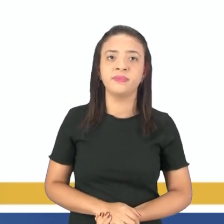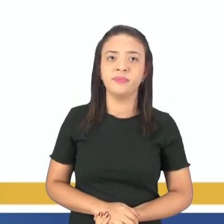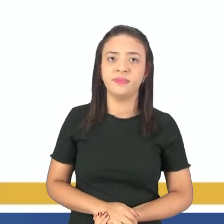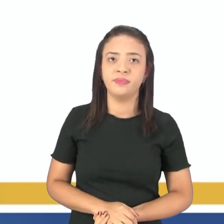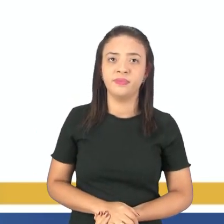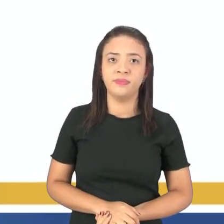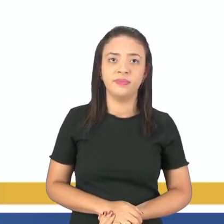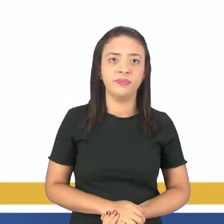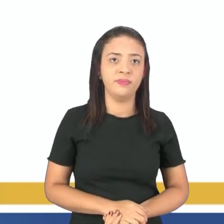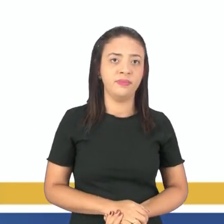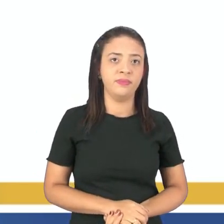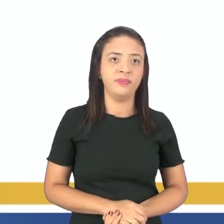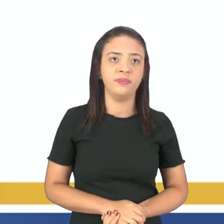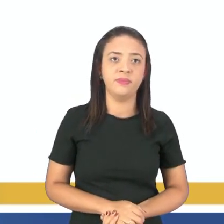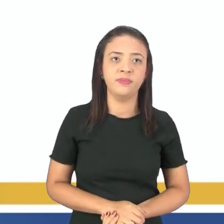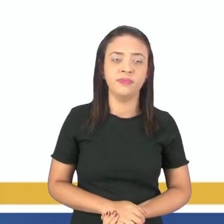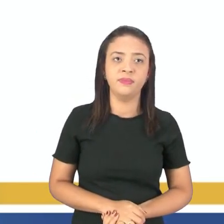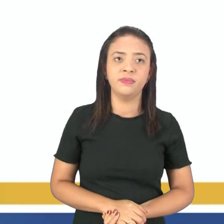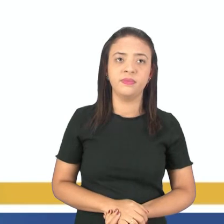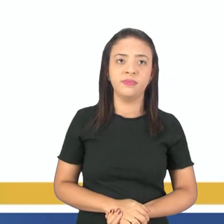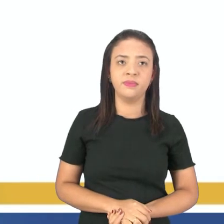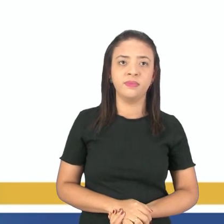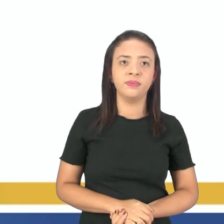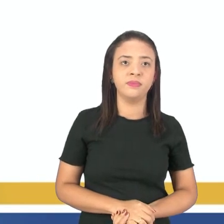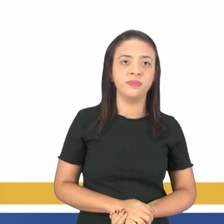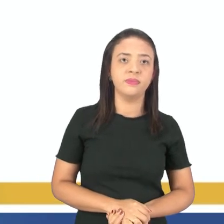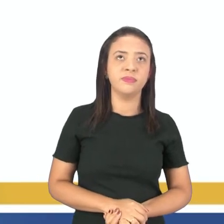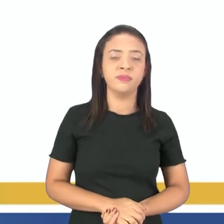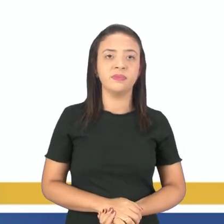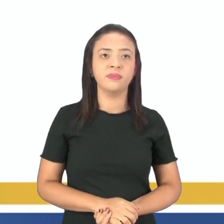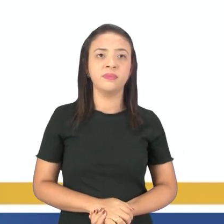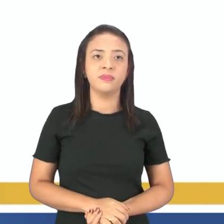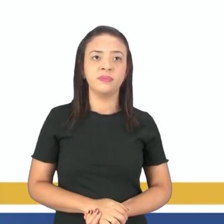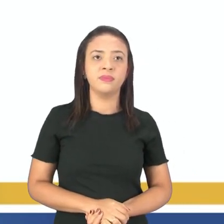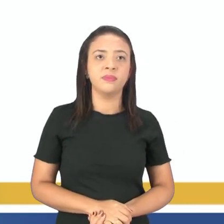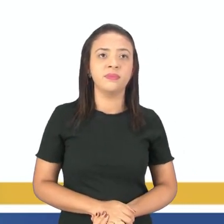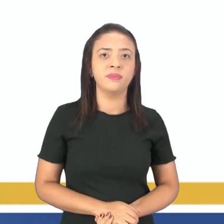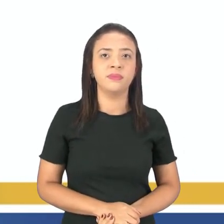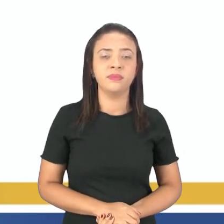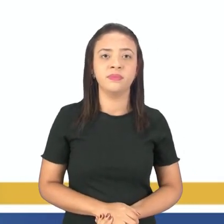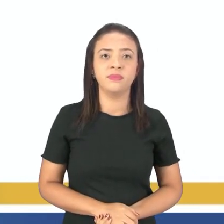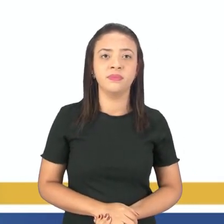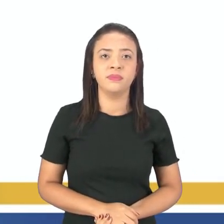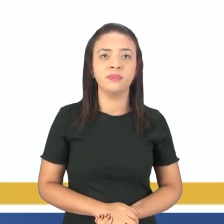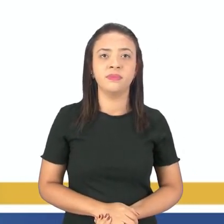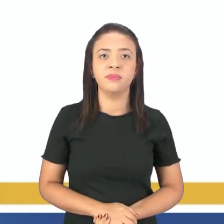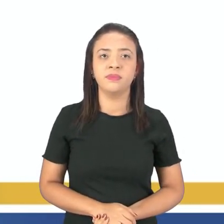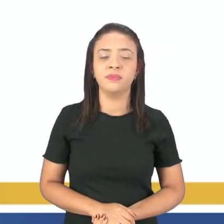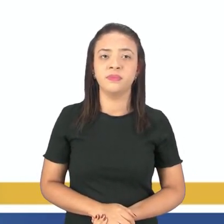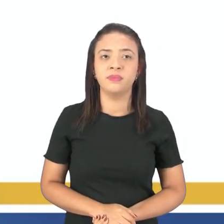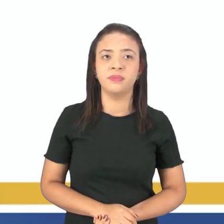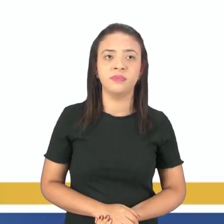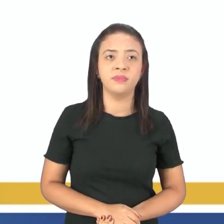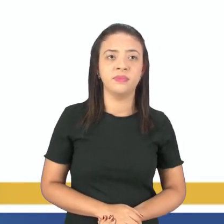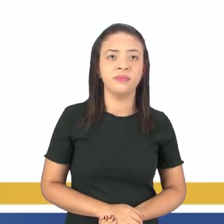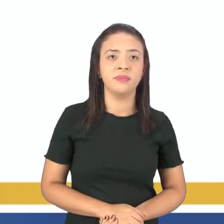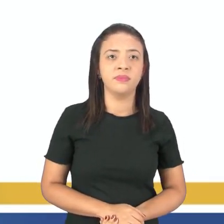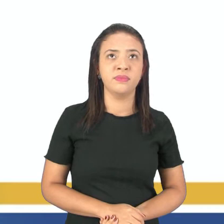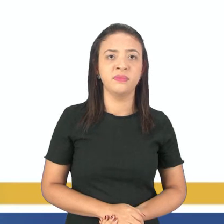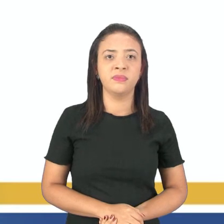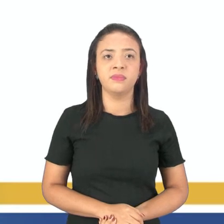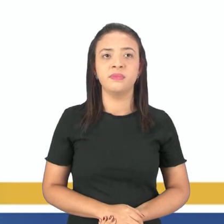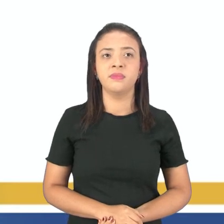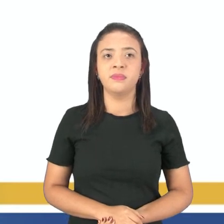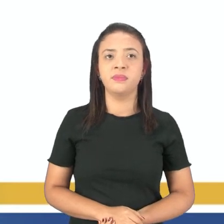out of the blue, uninvited, but I couldn't stay away, I couldn't fight it. I had hoped you'd see my